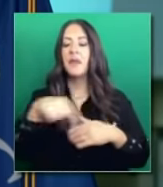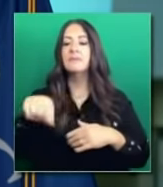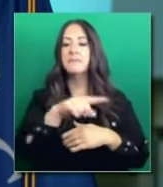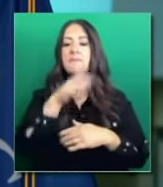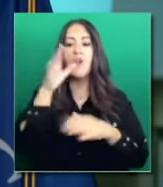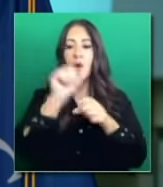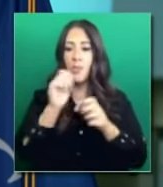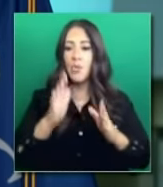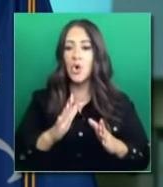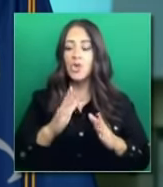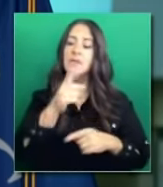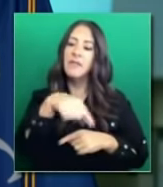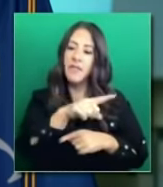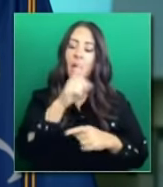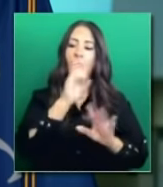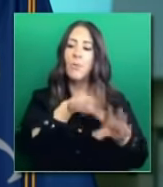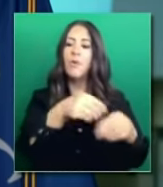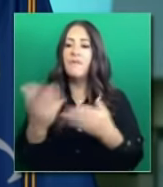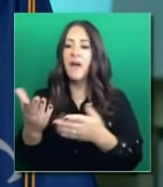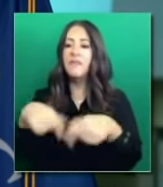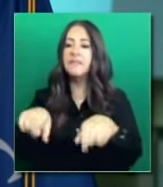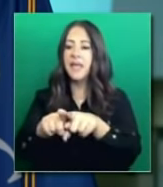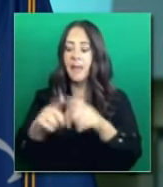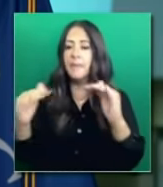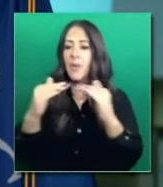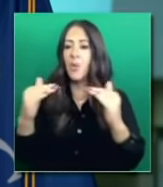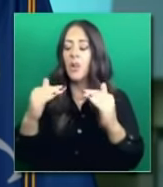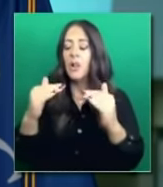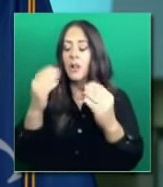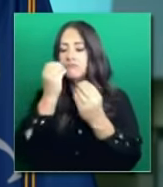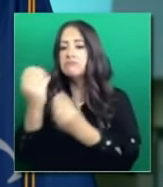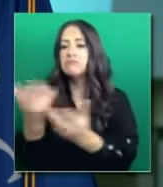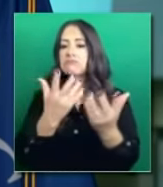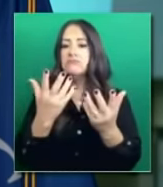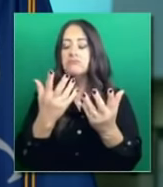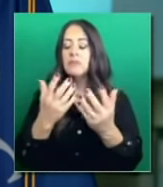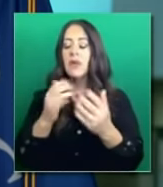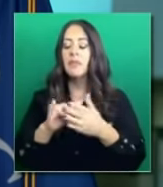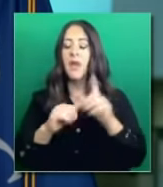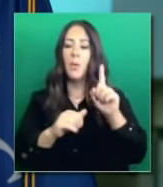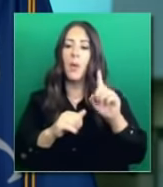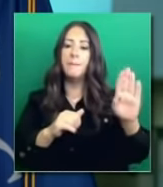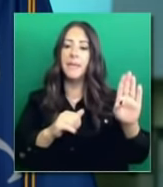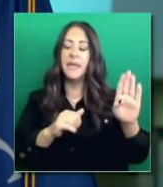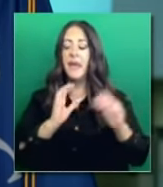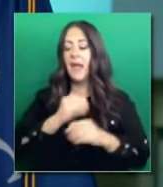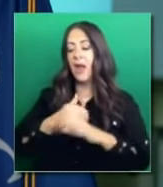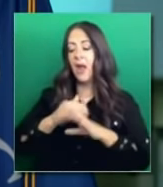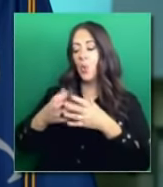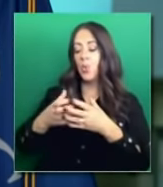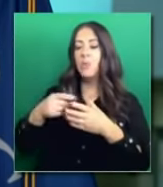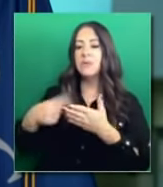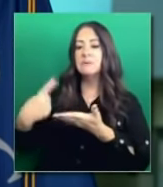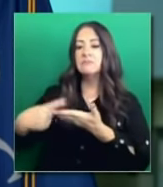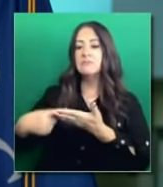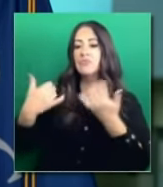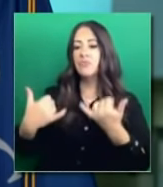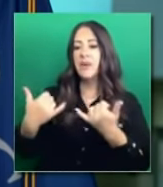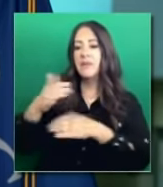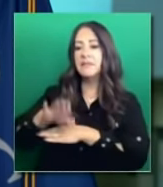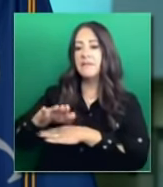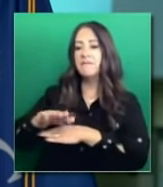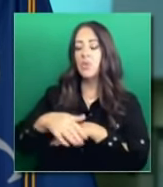accessibility of the vaccines. That phase 1B is being discussed by our drafting guidelines work group this afternoon, and they